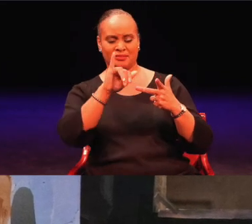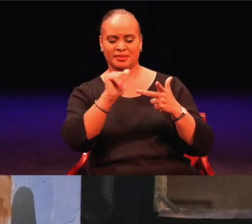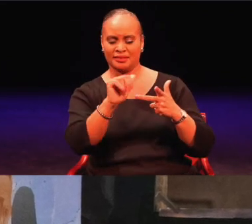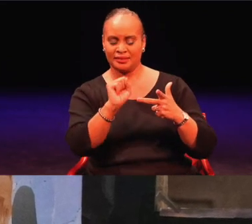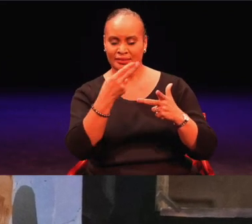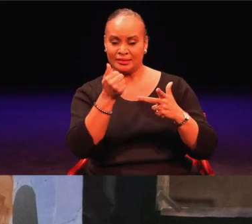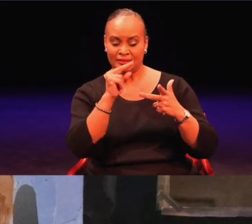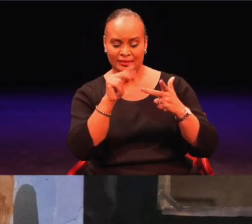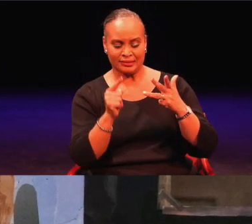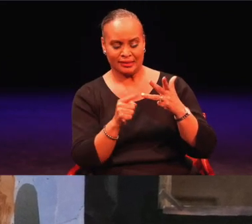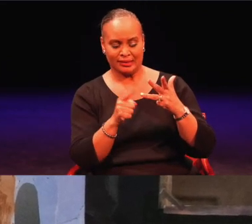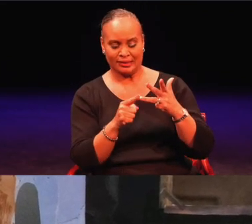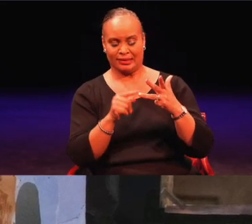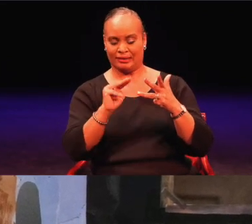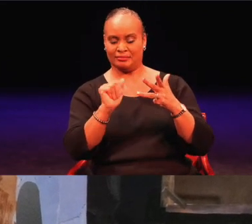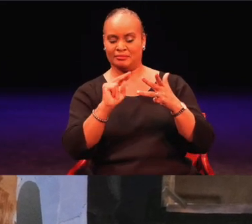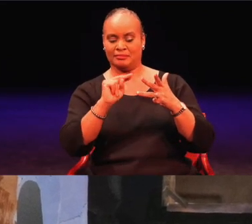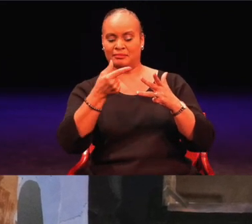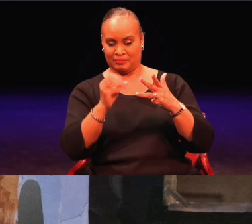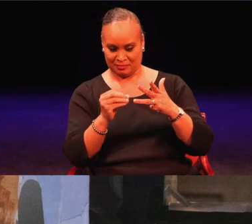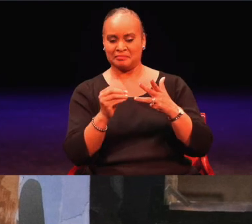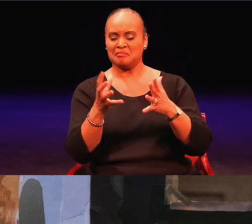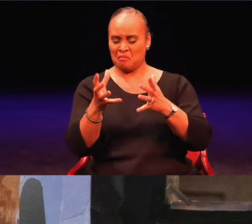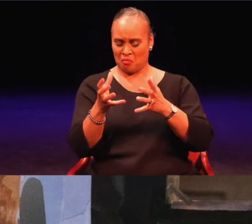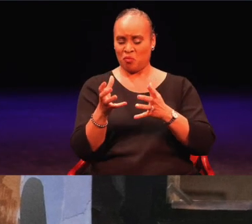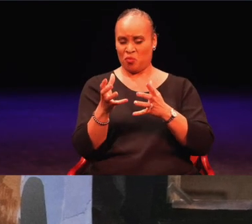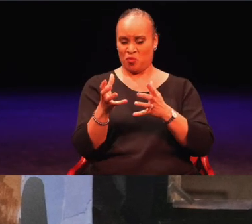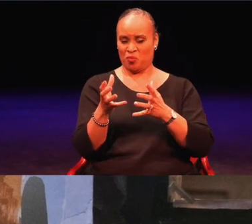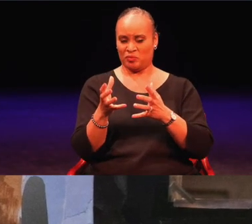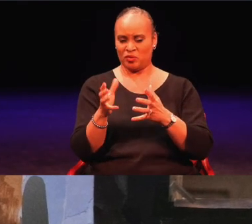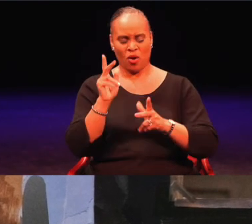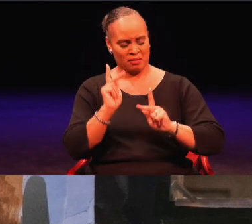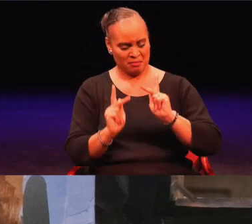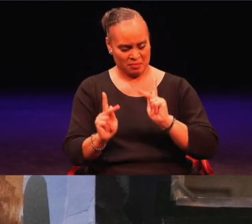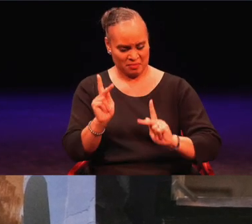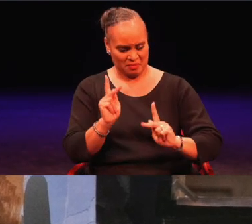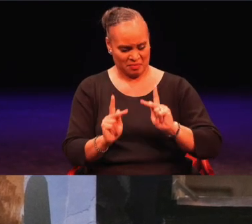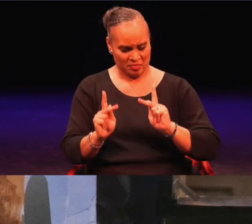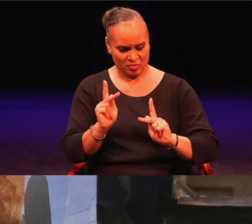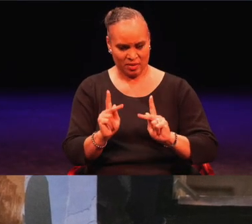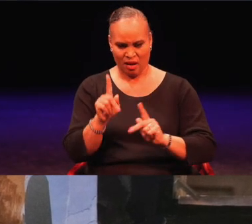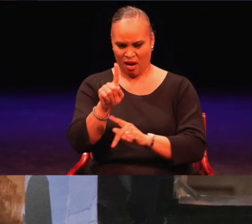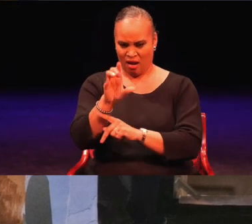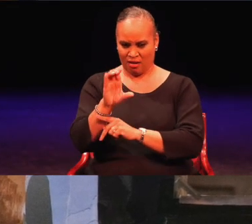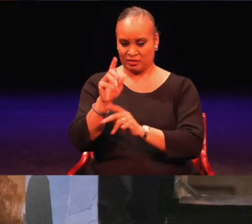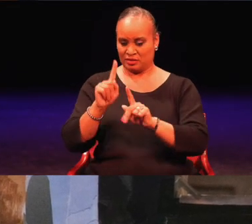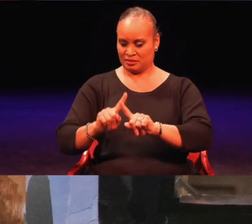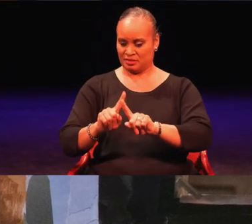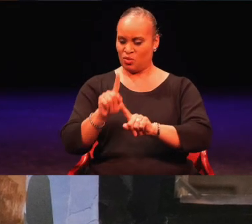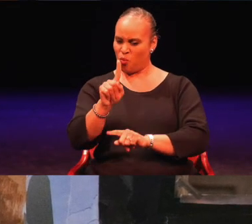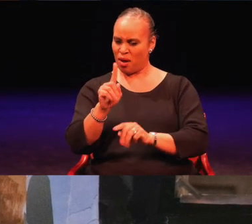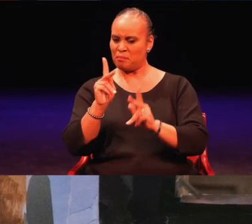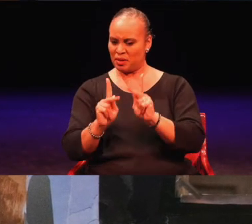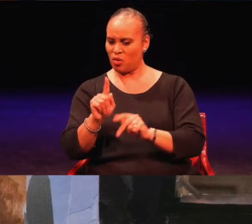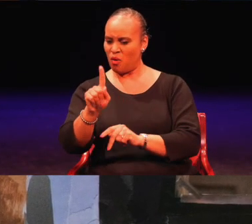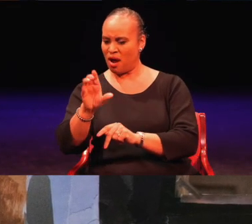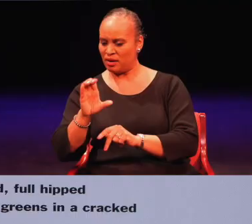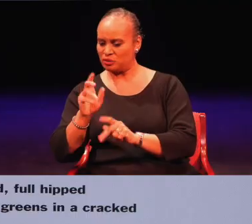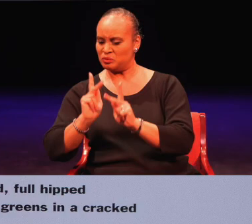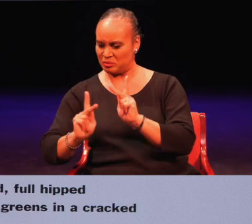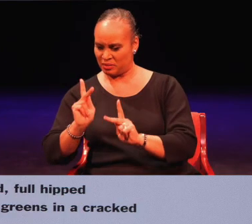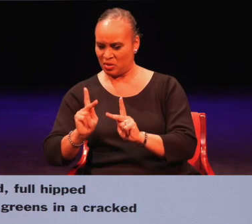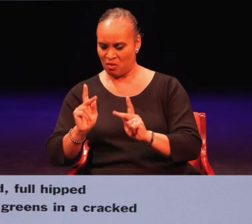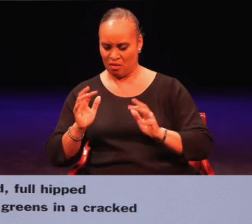One people, 100 different people. Huddled masses, crowded dreams. Huddled